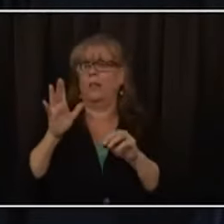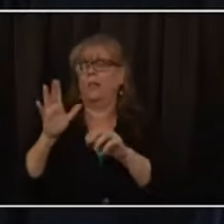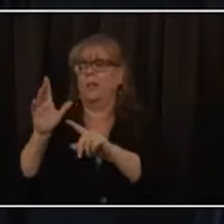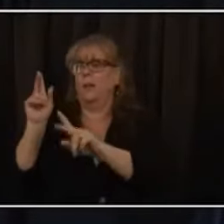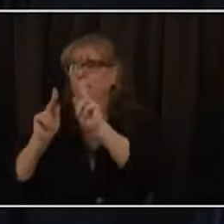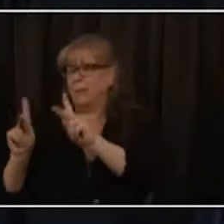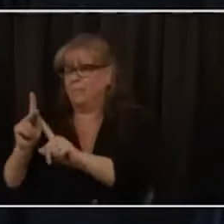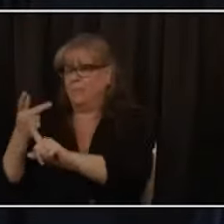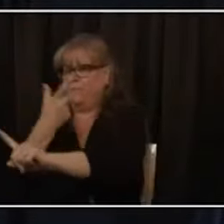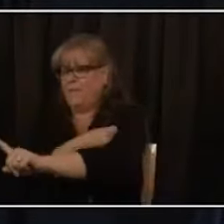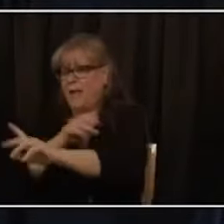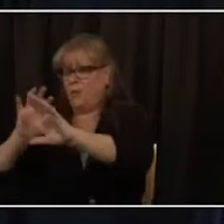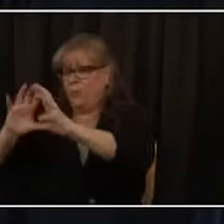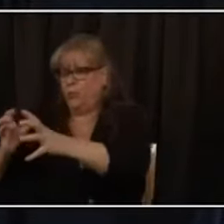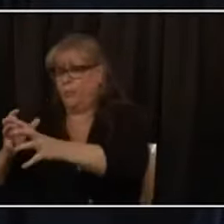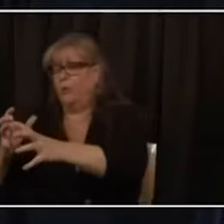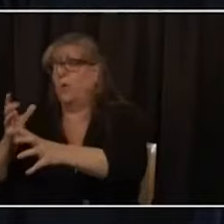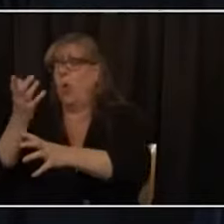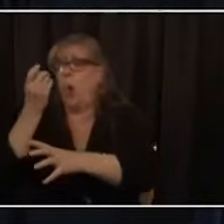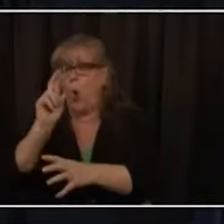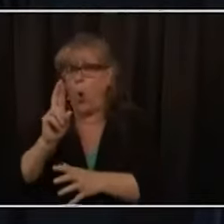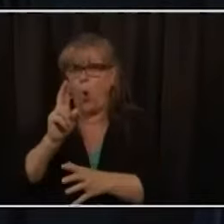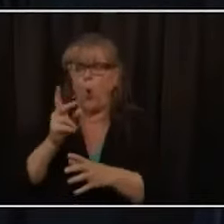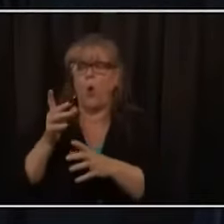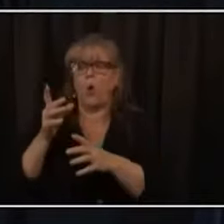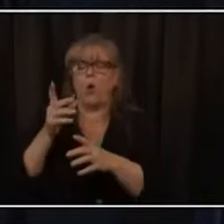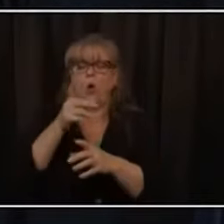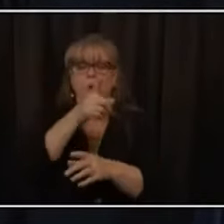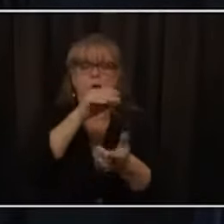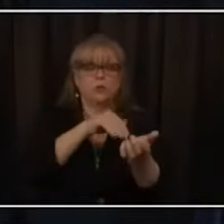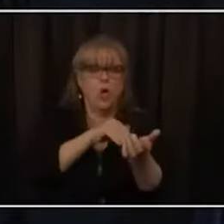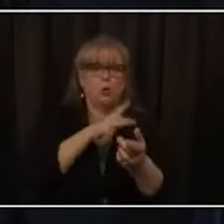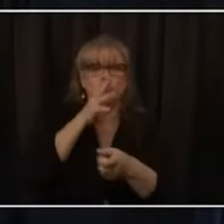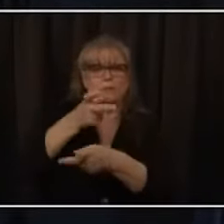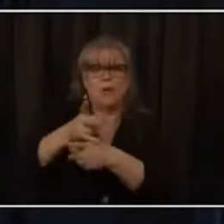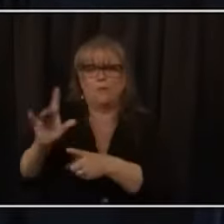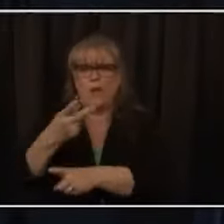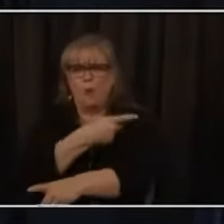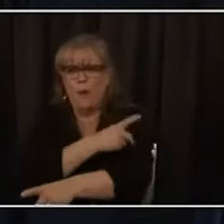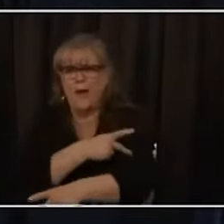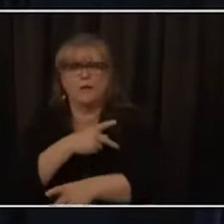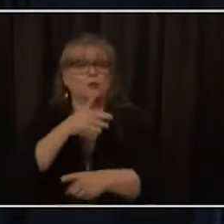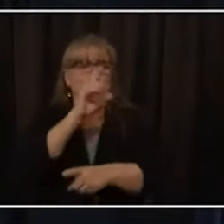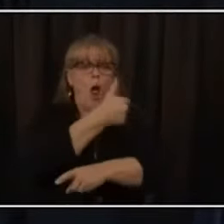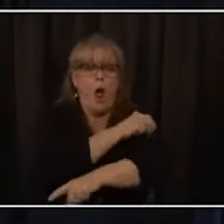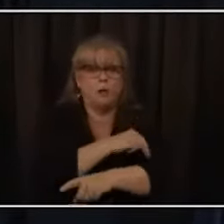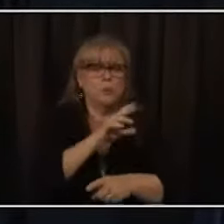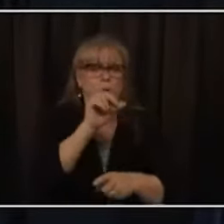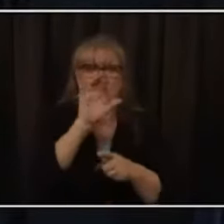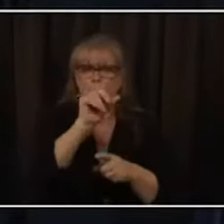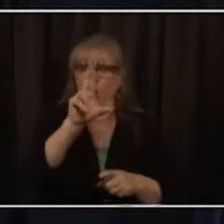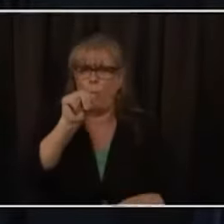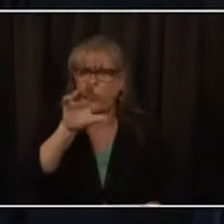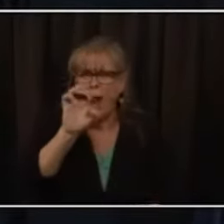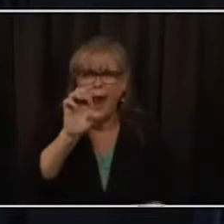this unusual, a rare clotting condition. I have asked that we work with the local care